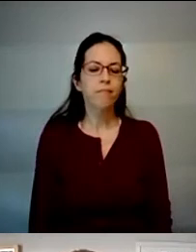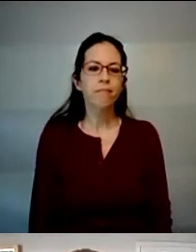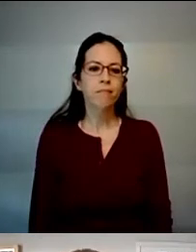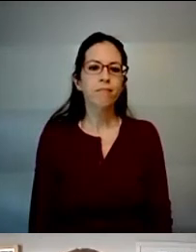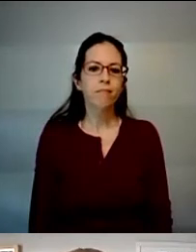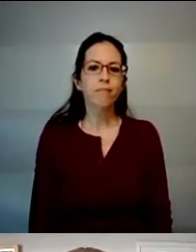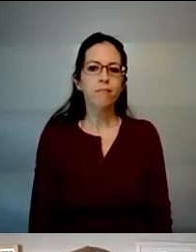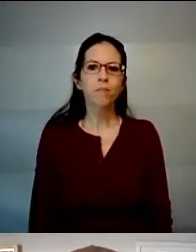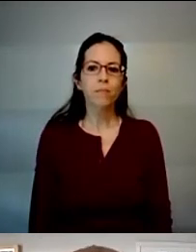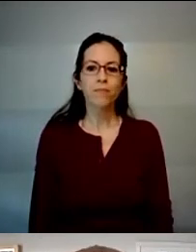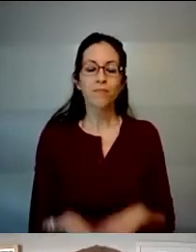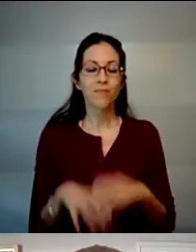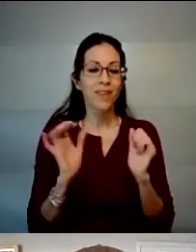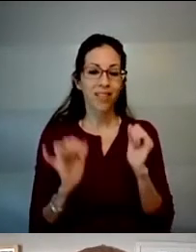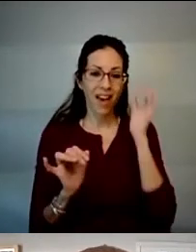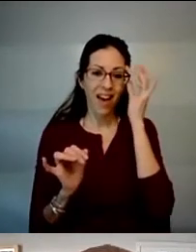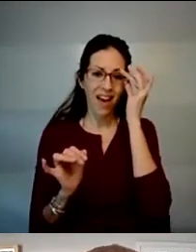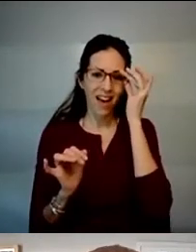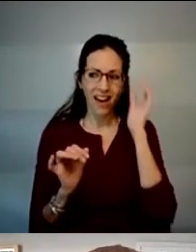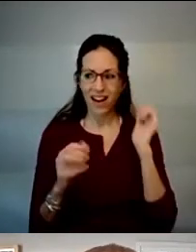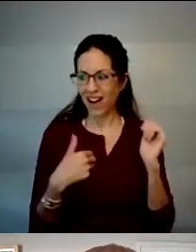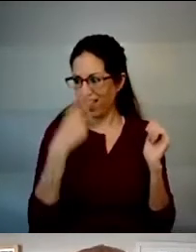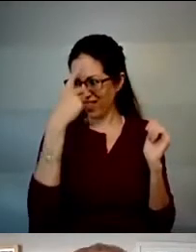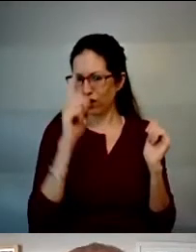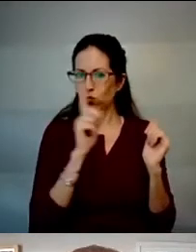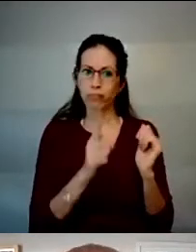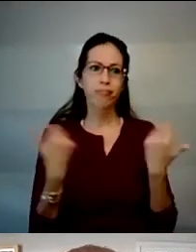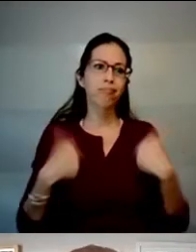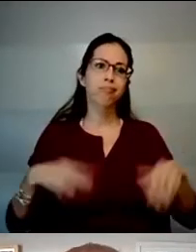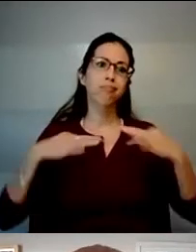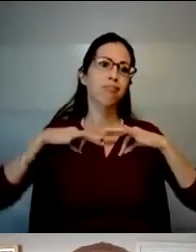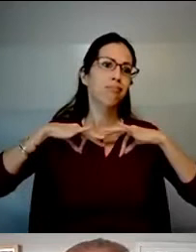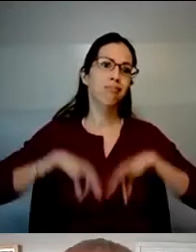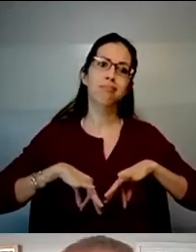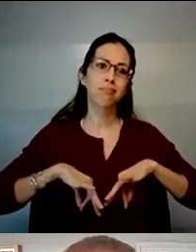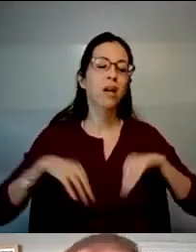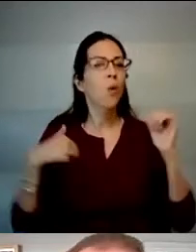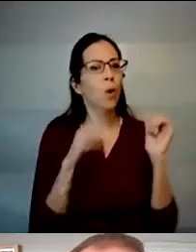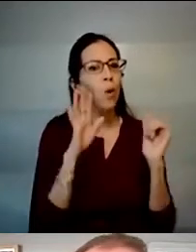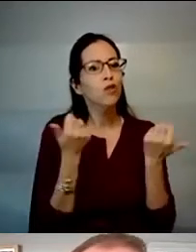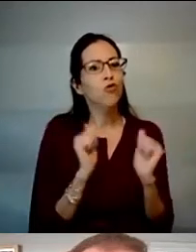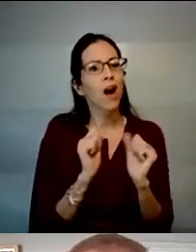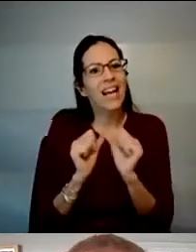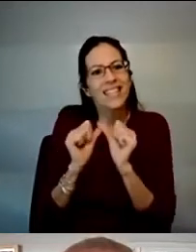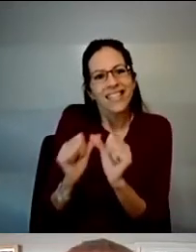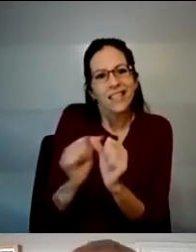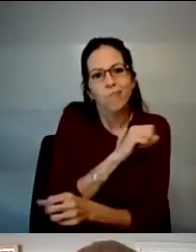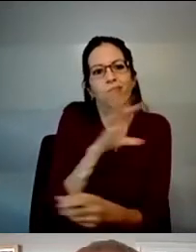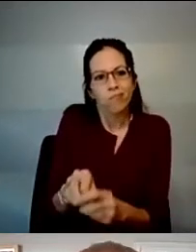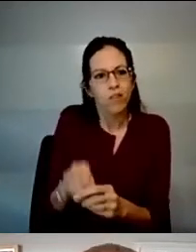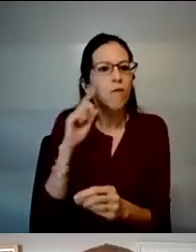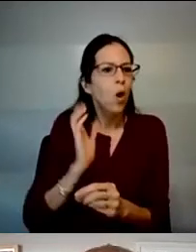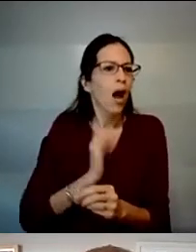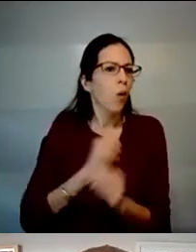And it really, I think it's paid dividends, and it's something that we'll probably try to fold into ongoing